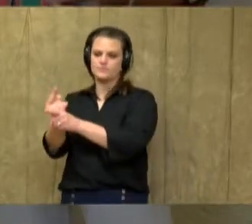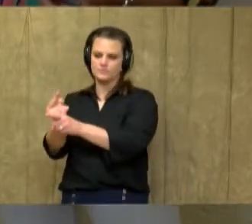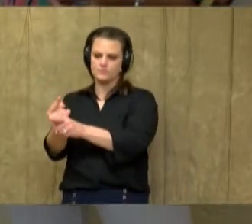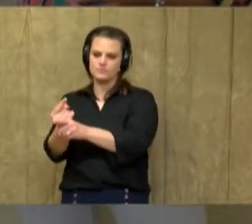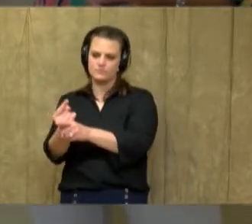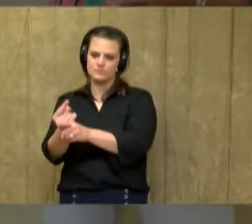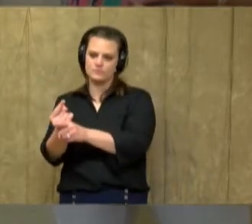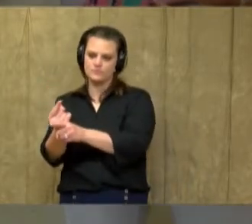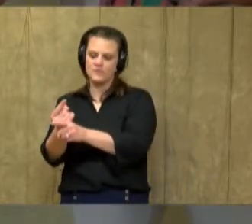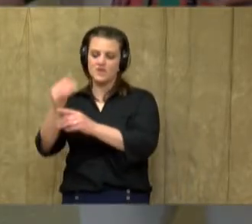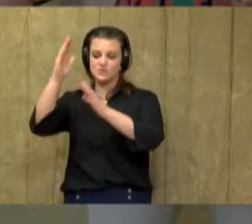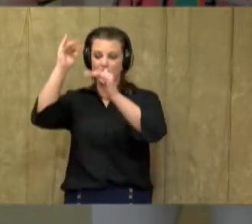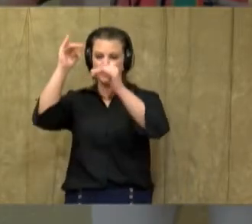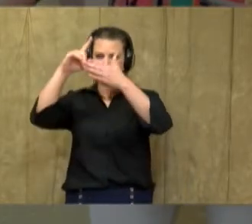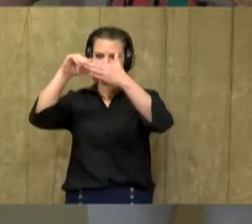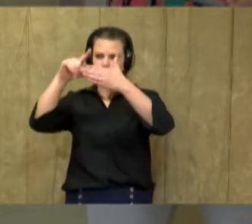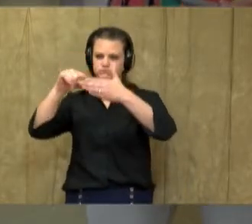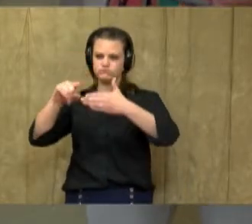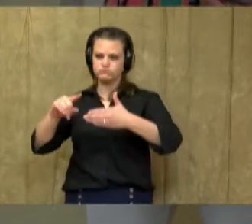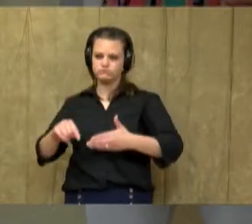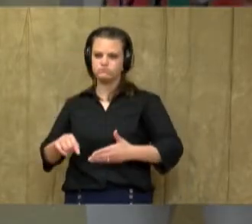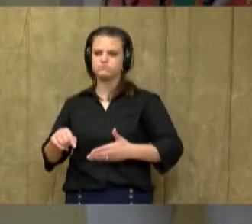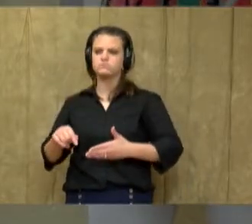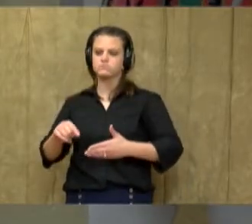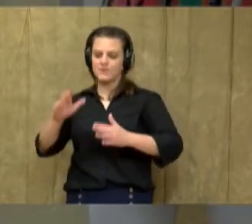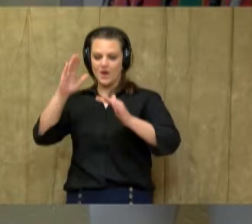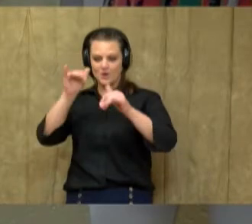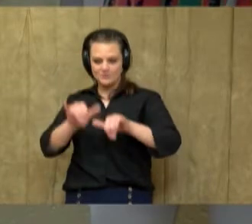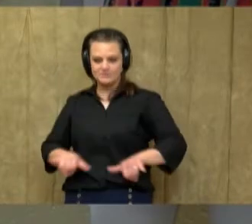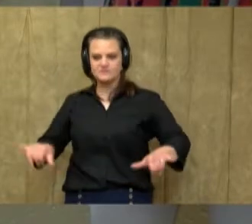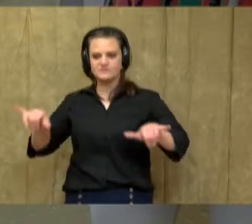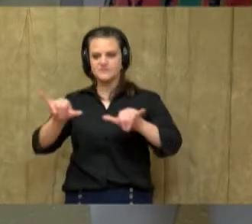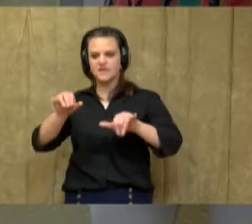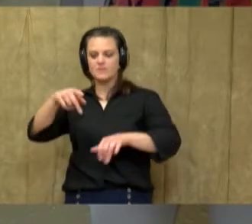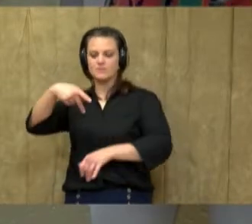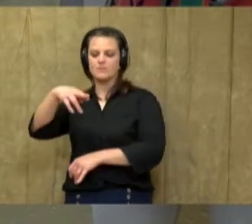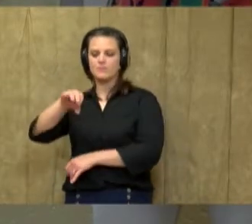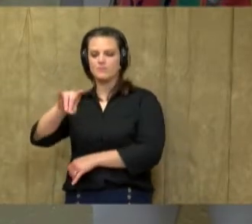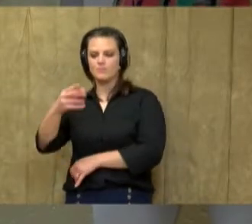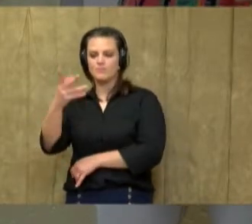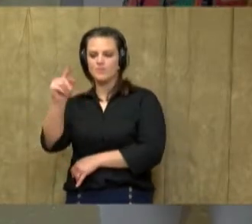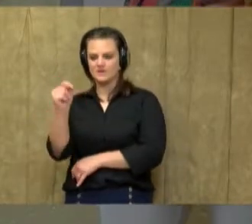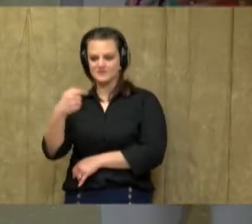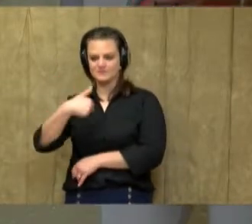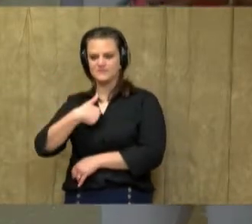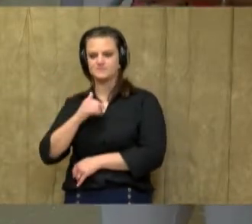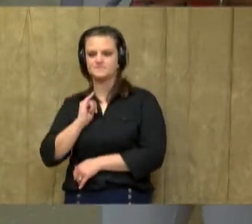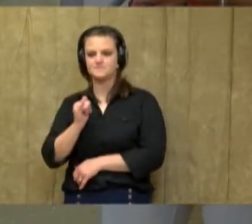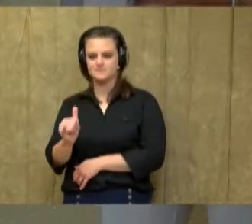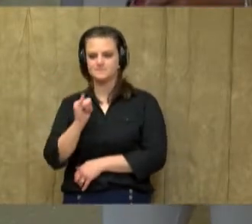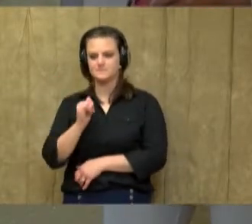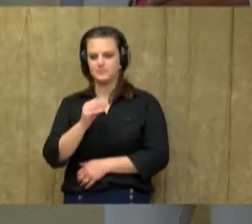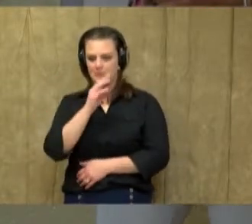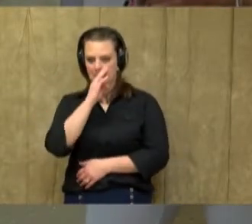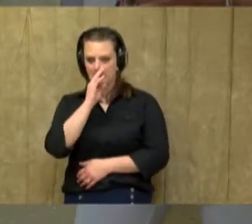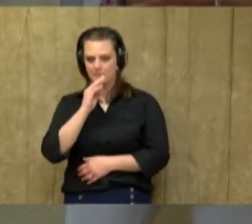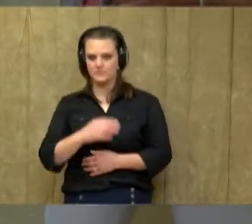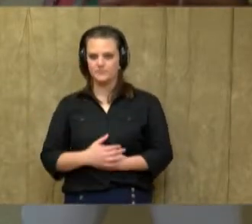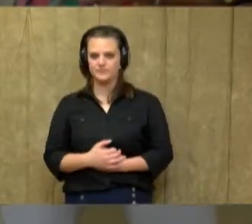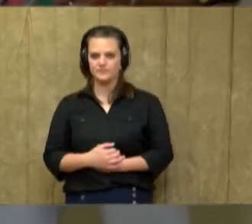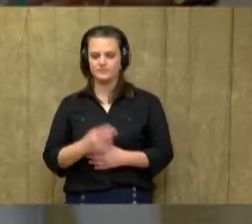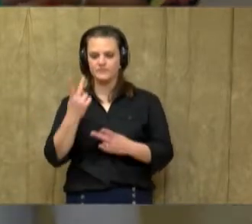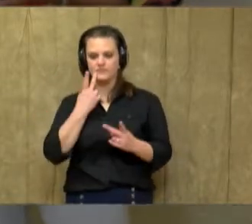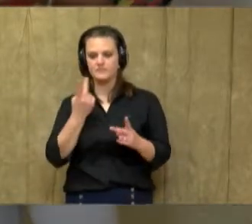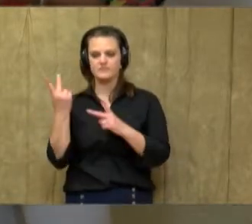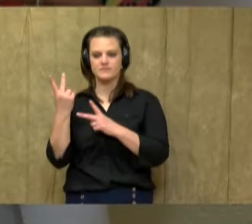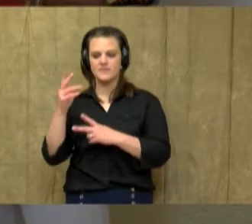So I hope that checking your exit ticket, I hope you got the same products that I did. All right, moving forward. Take a